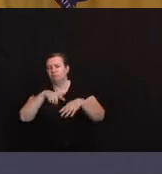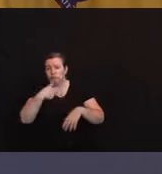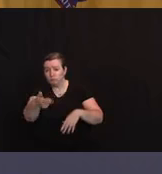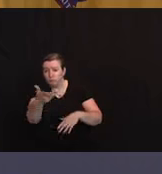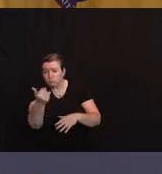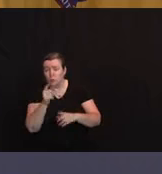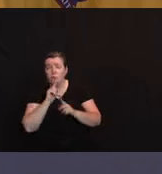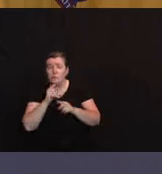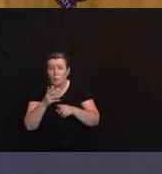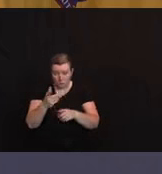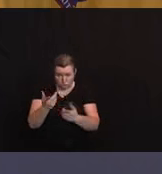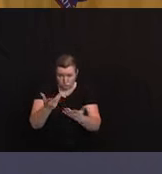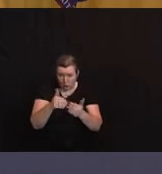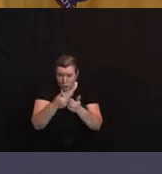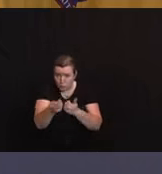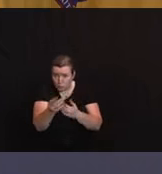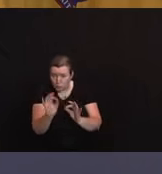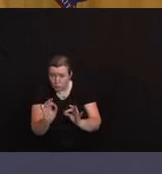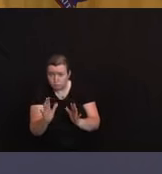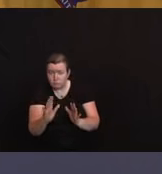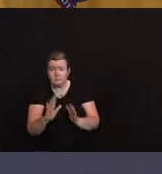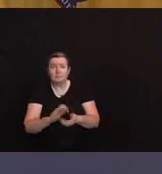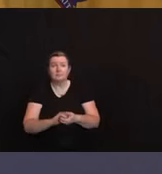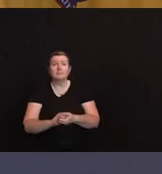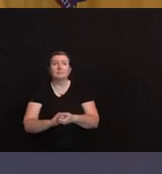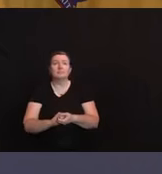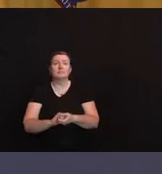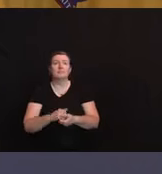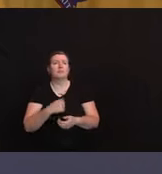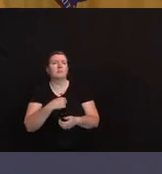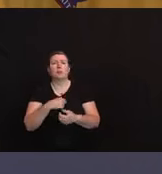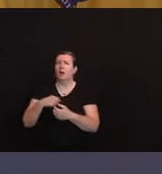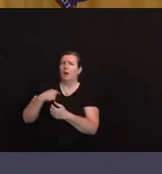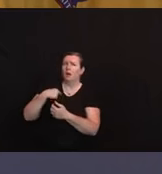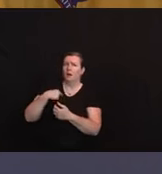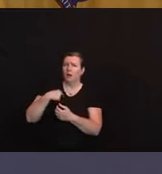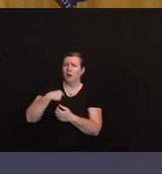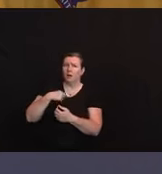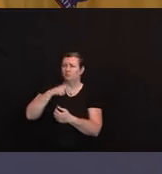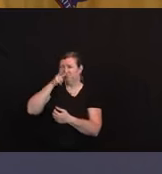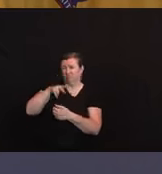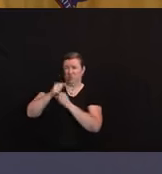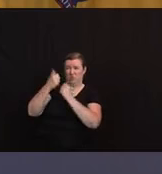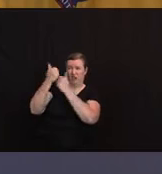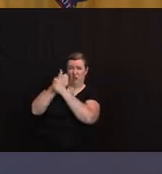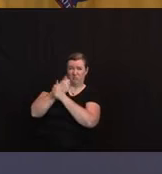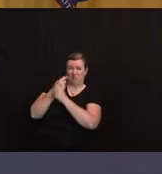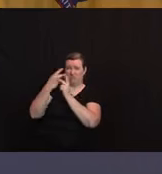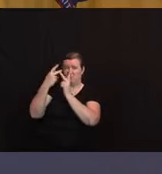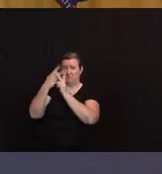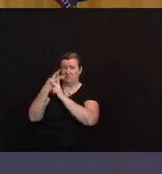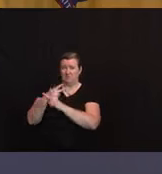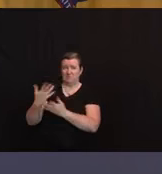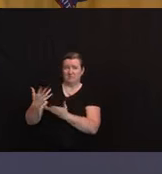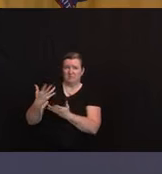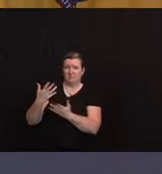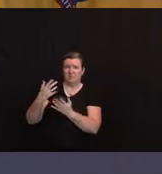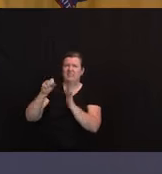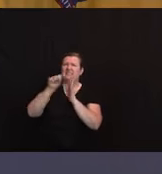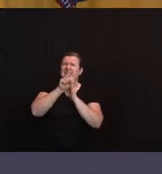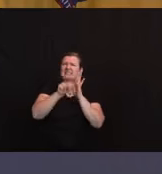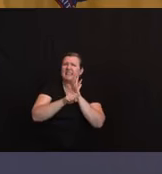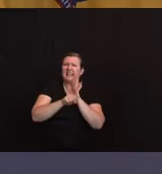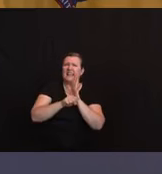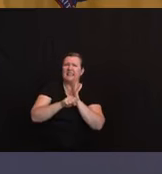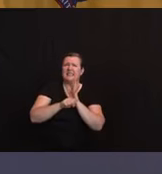So I had to repeat algebra in 8th grade, so I don't understand math very well, but the state dashboard said 5 deaths happened in the